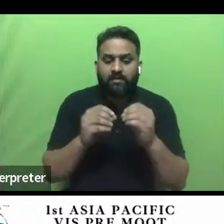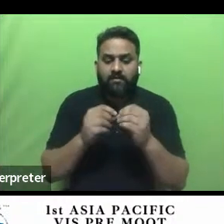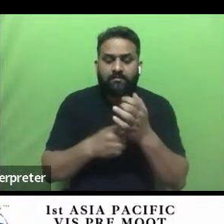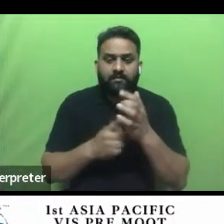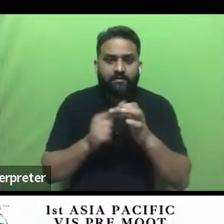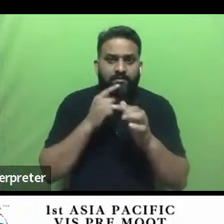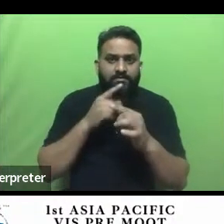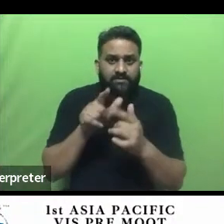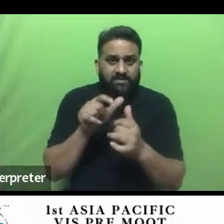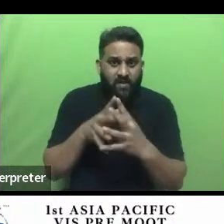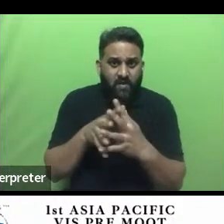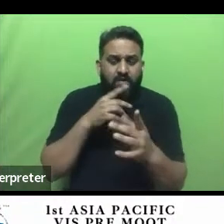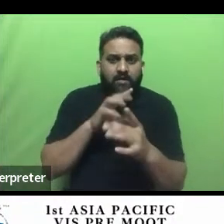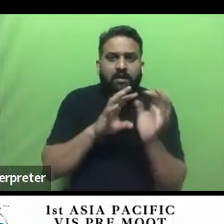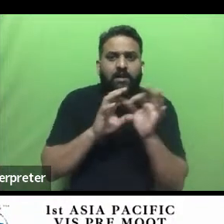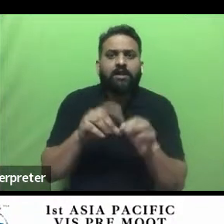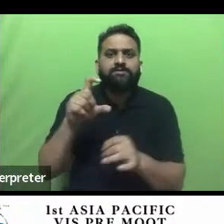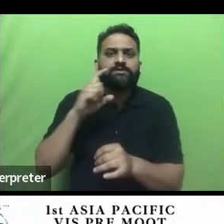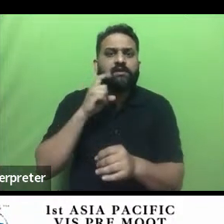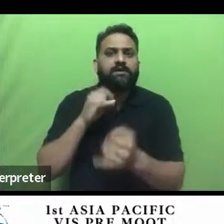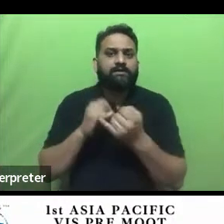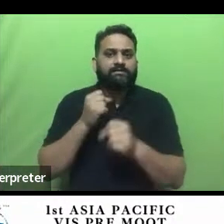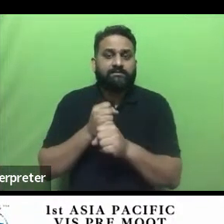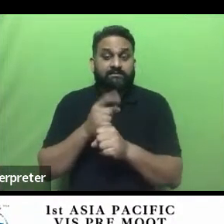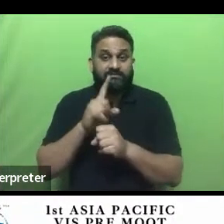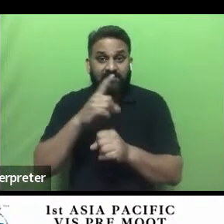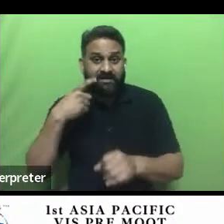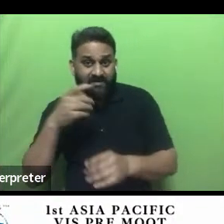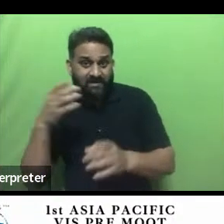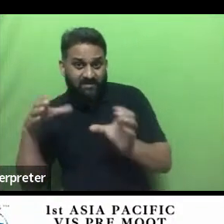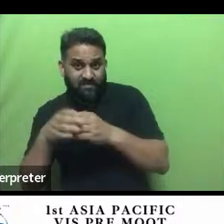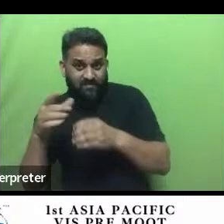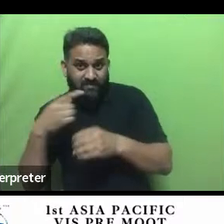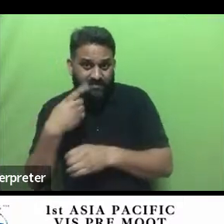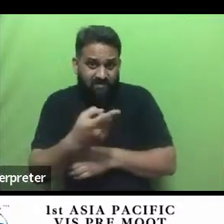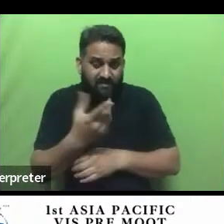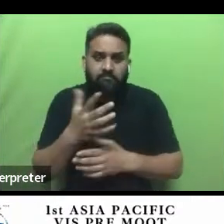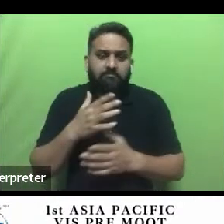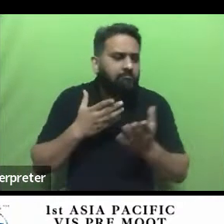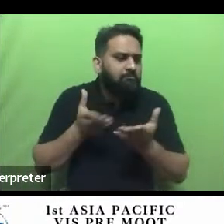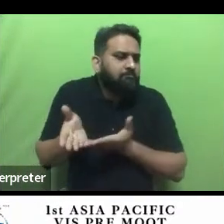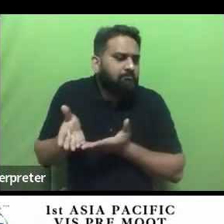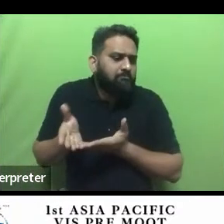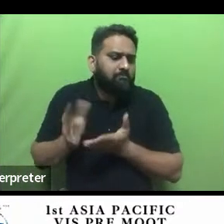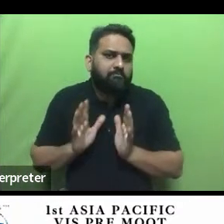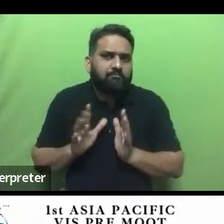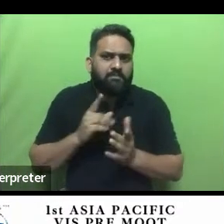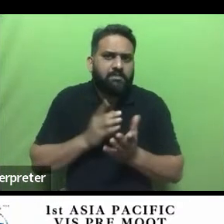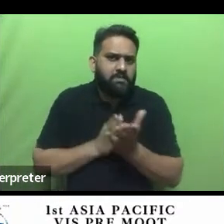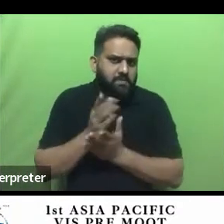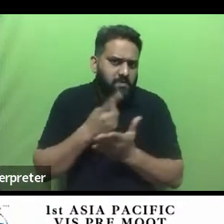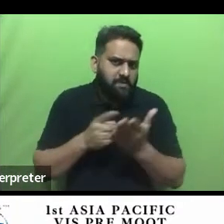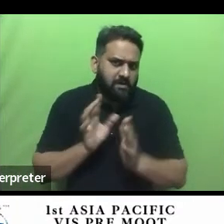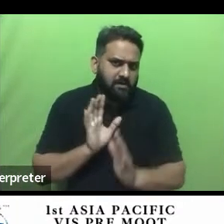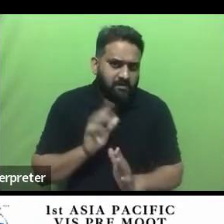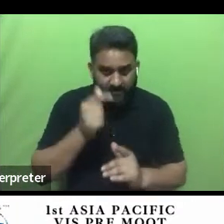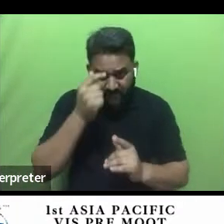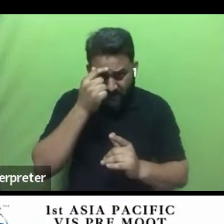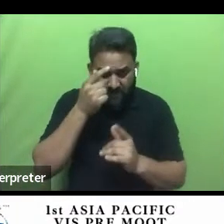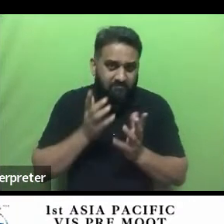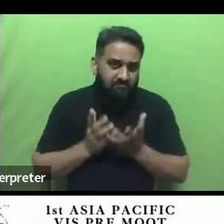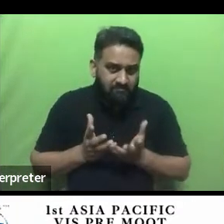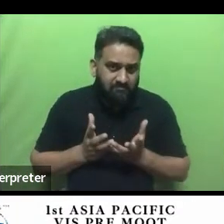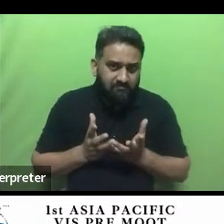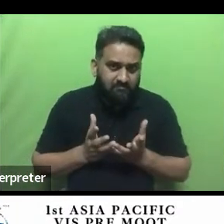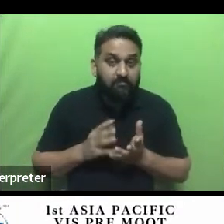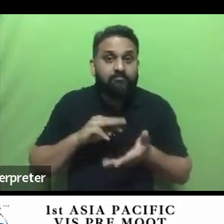of the CISG, but the claimant submits that that may not be the right way to think about the problem. In fact, the